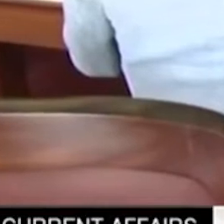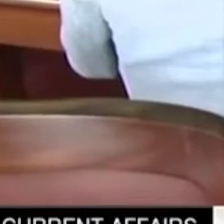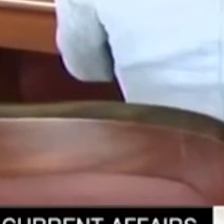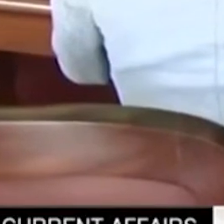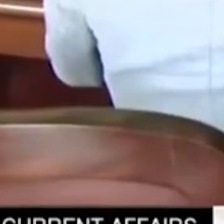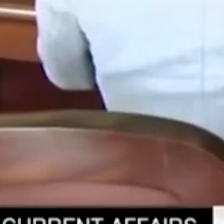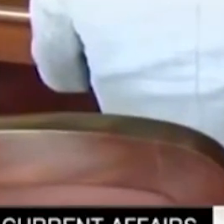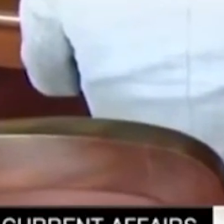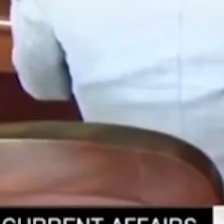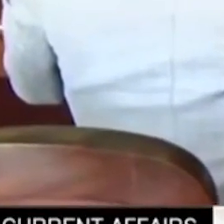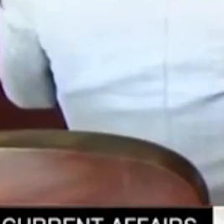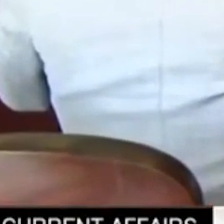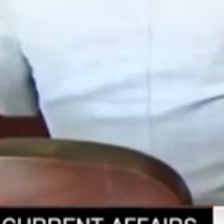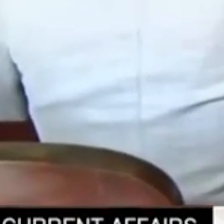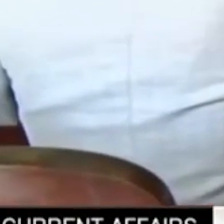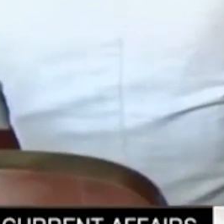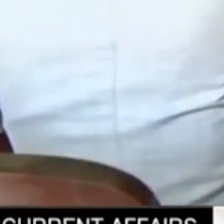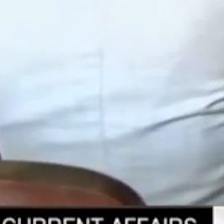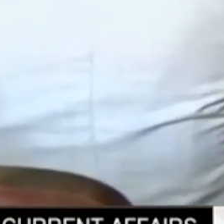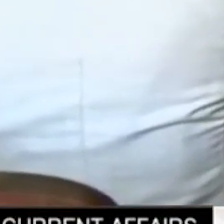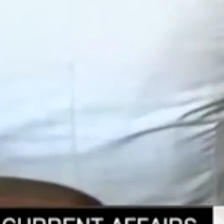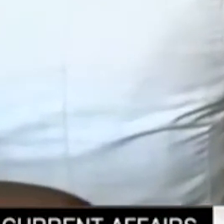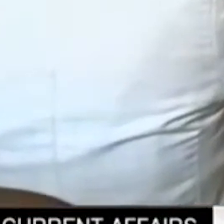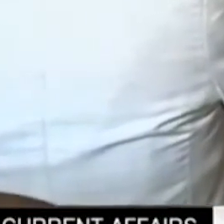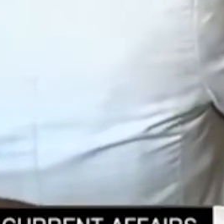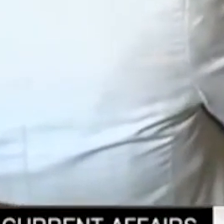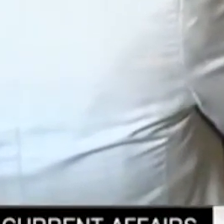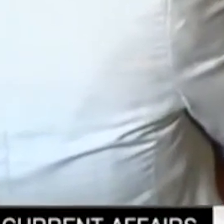corporate partners. These are Zimbabweans.